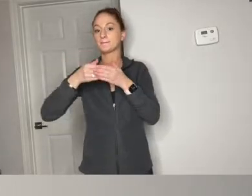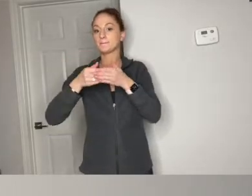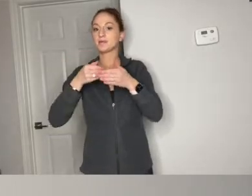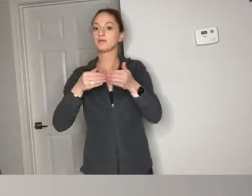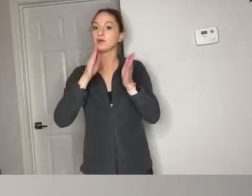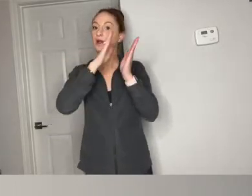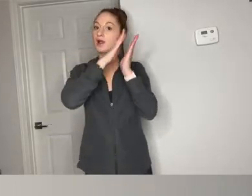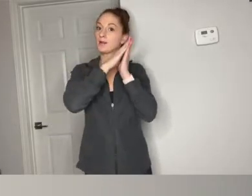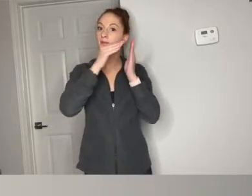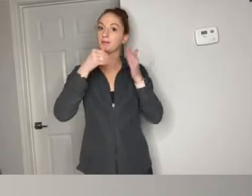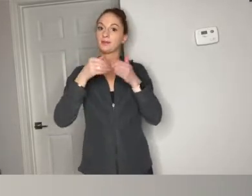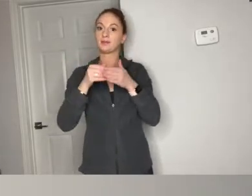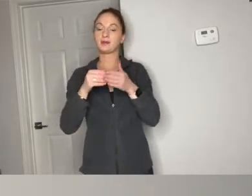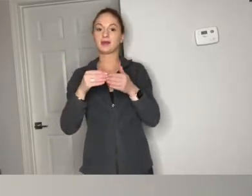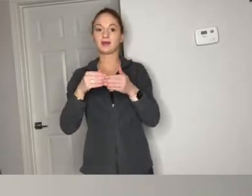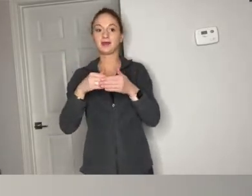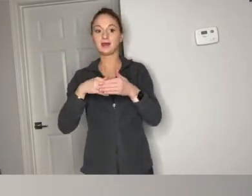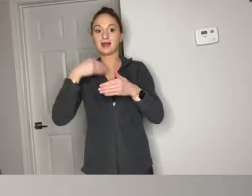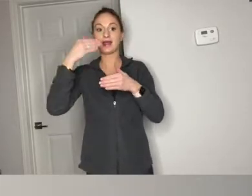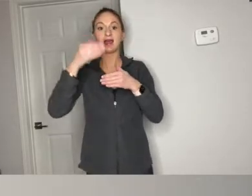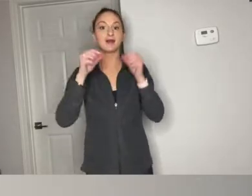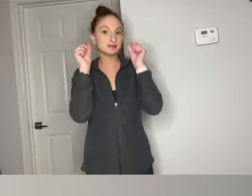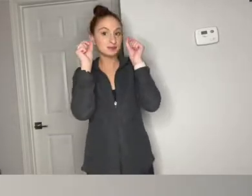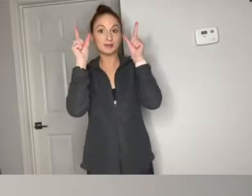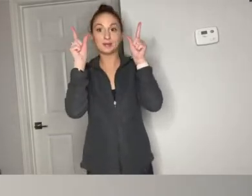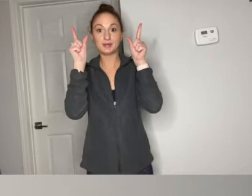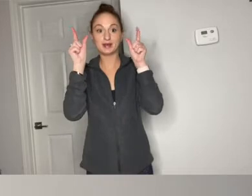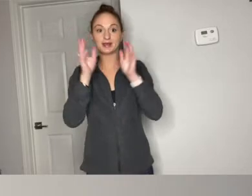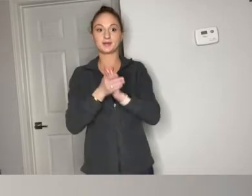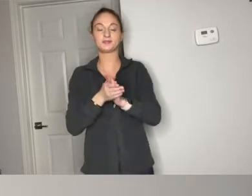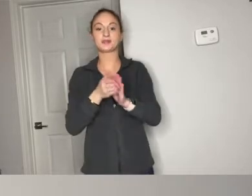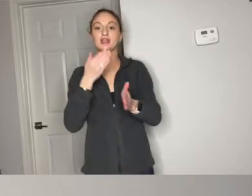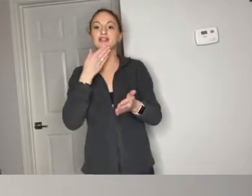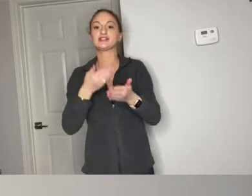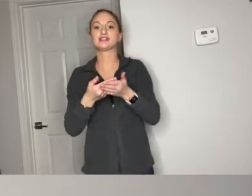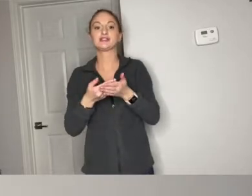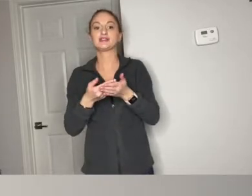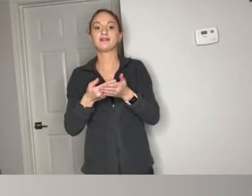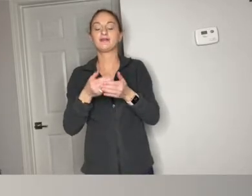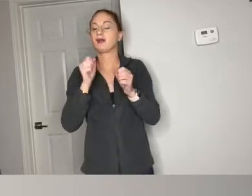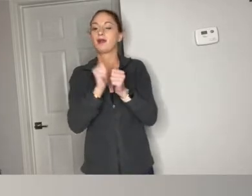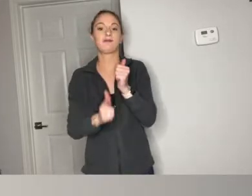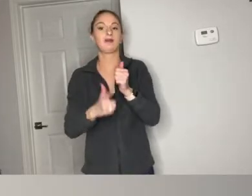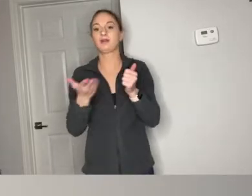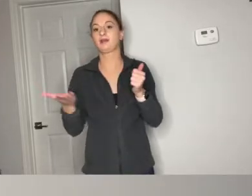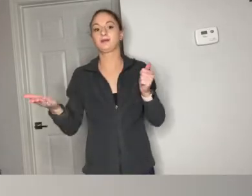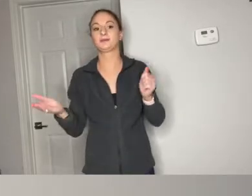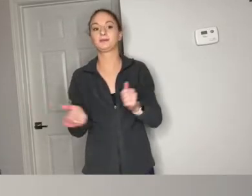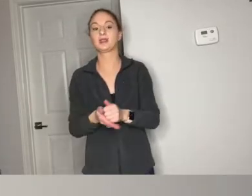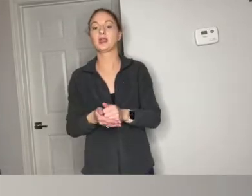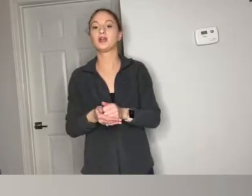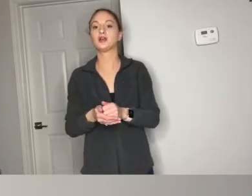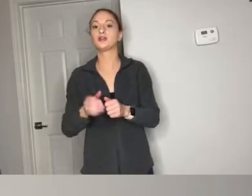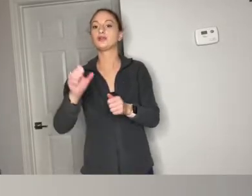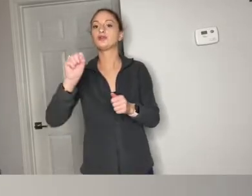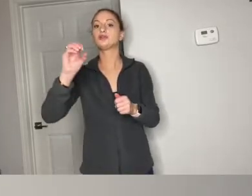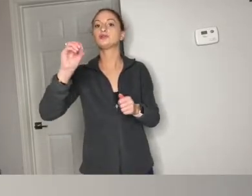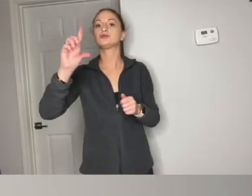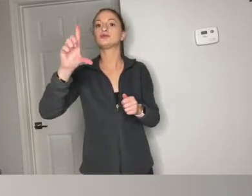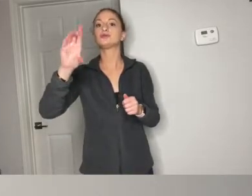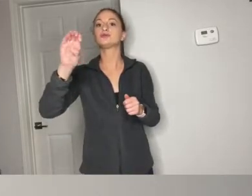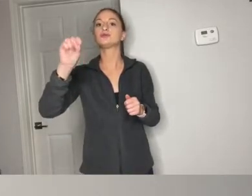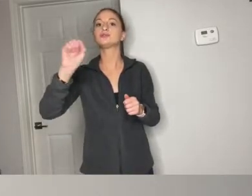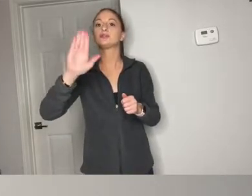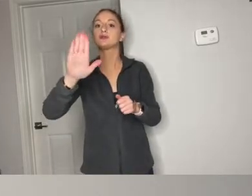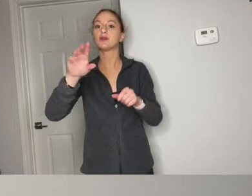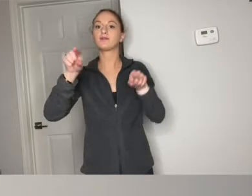for your circulation. So let's get started. Place the soles of your feet together. Try not to